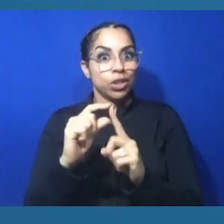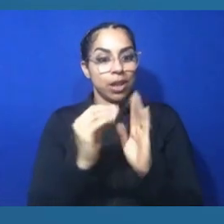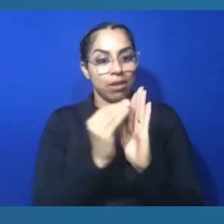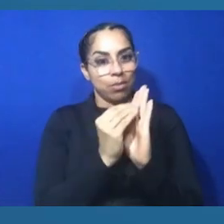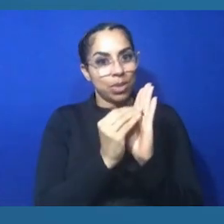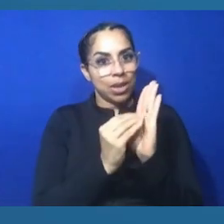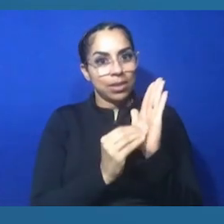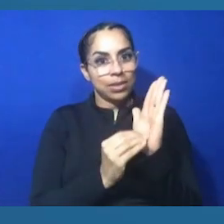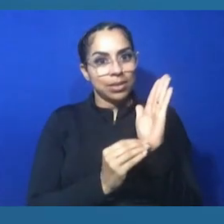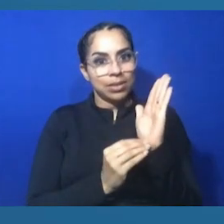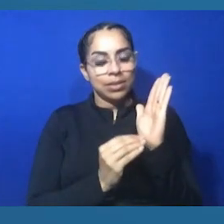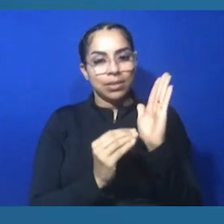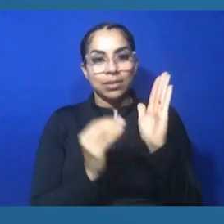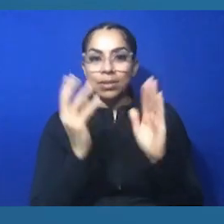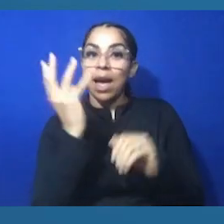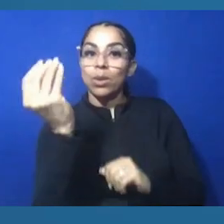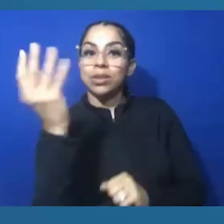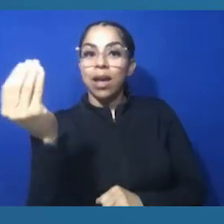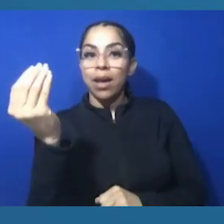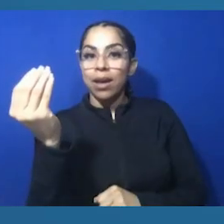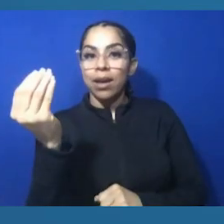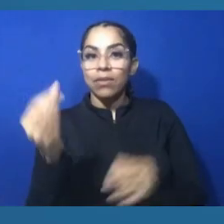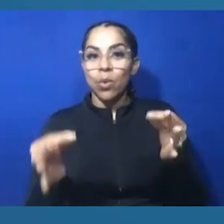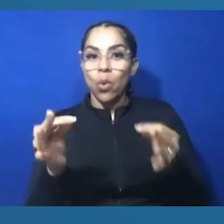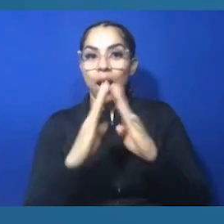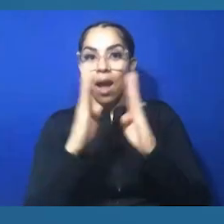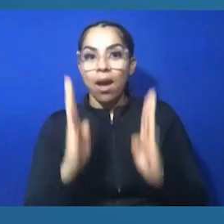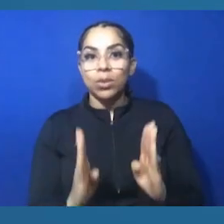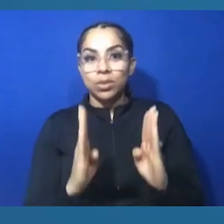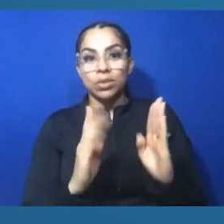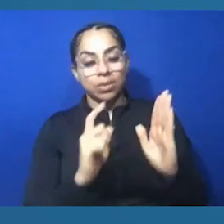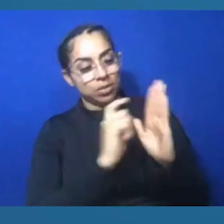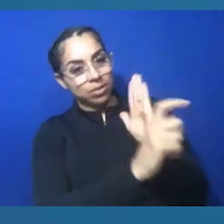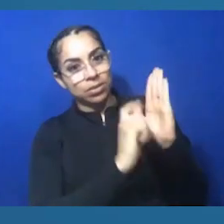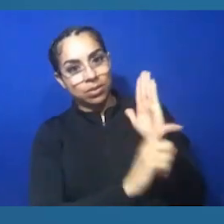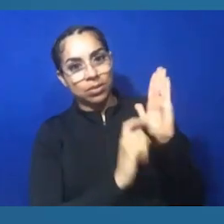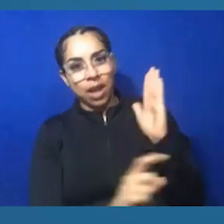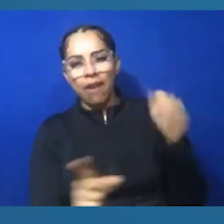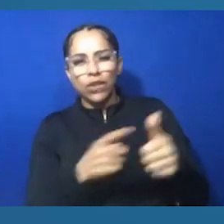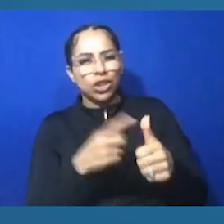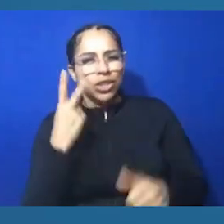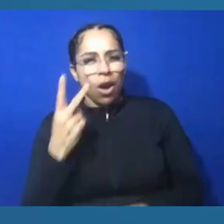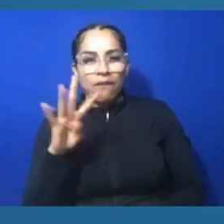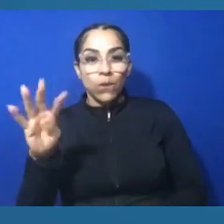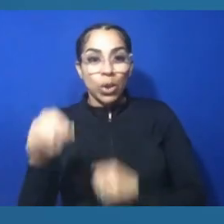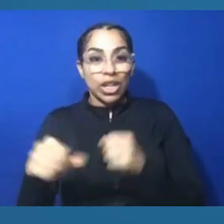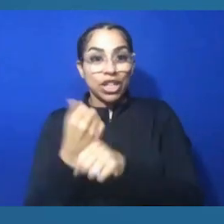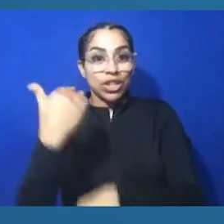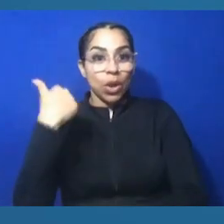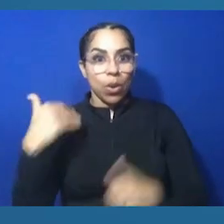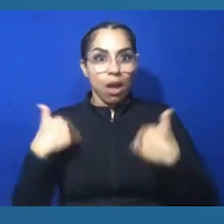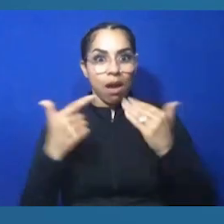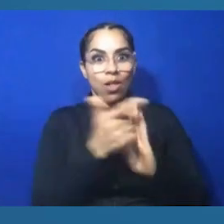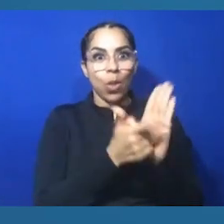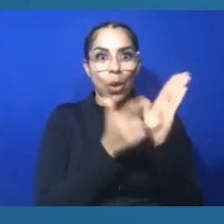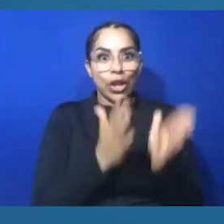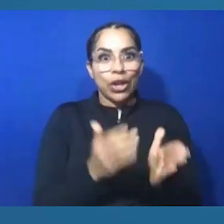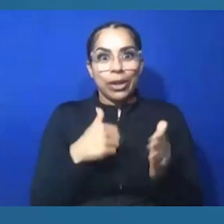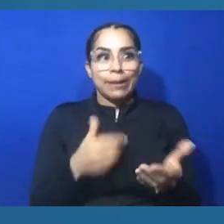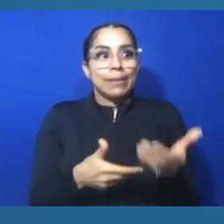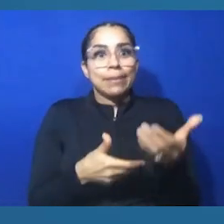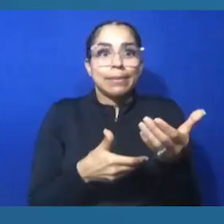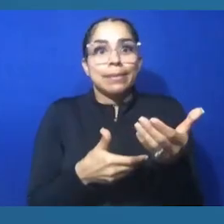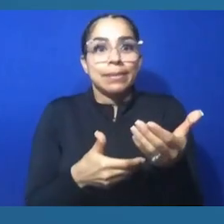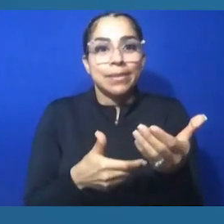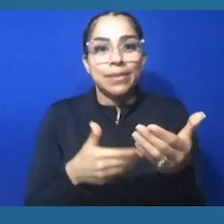outside this courthouse, which I first saw 40 years ago as a young lawyer carrying another lawyer's litigation bag. We used to have